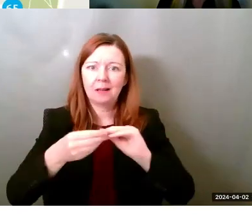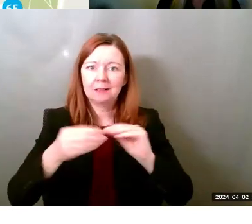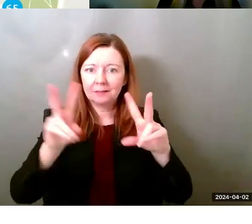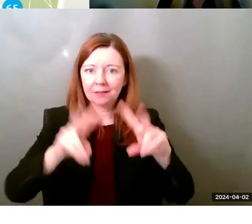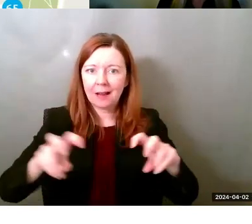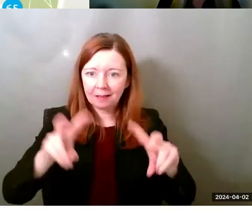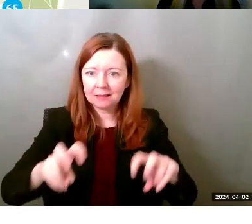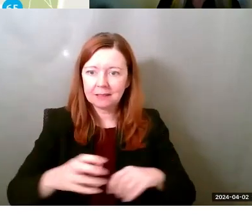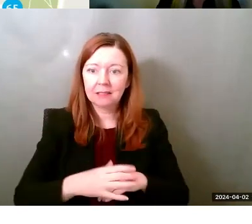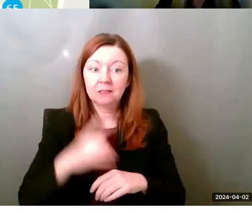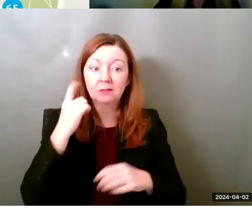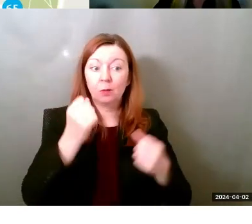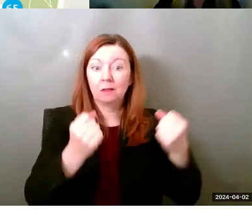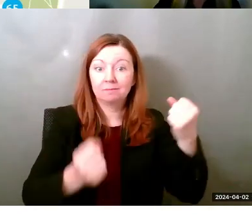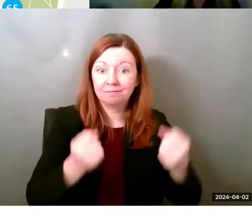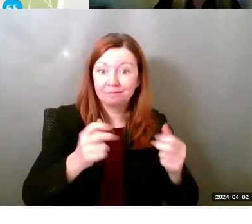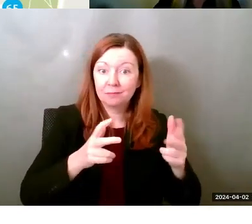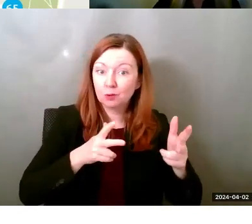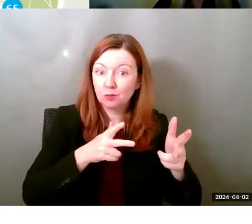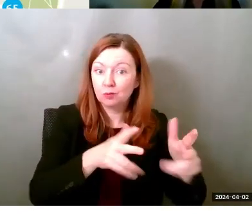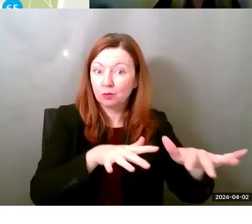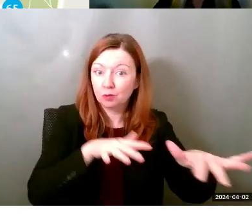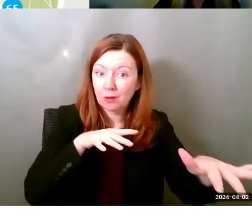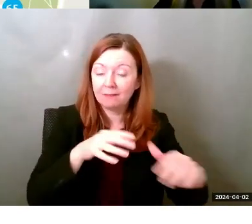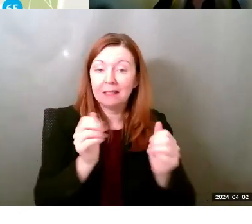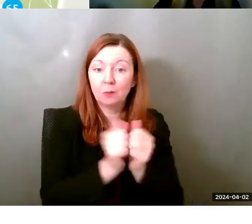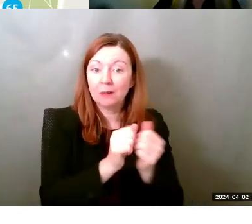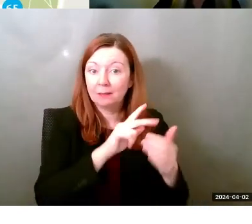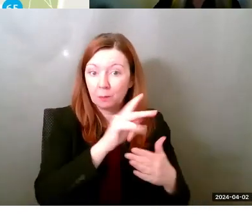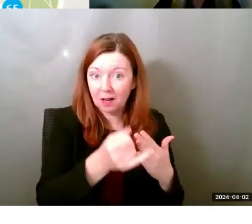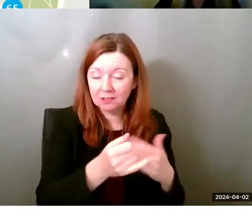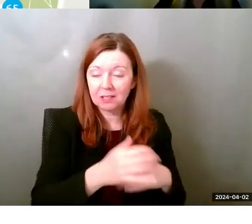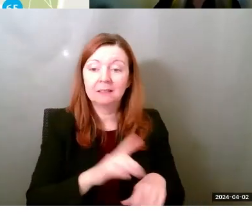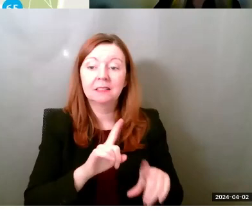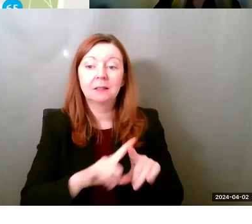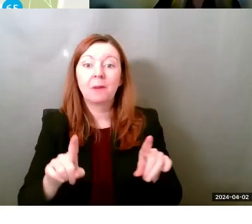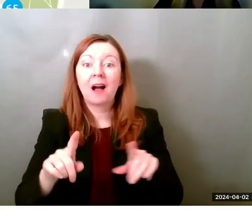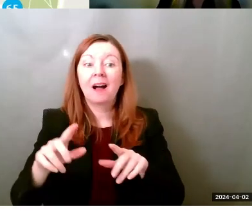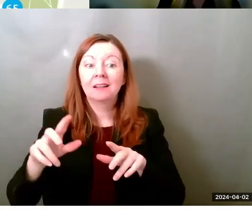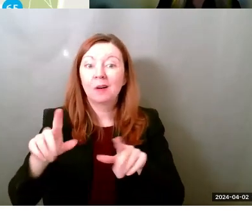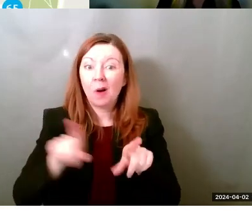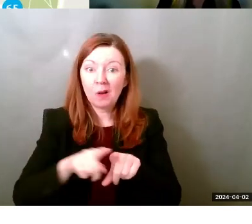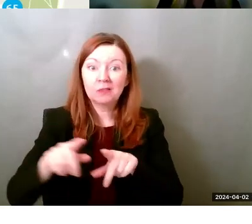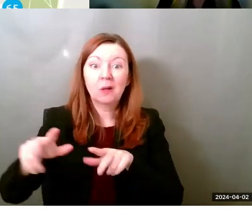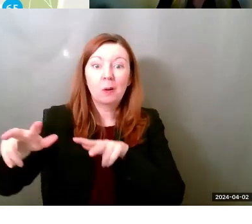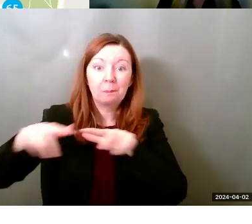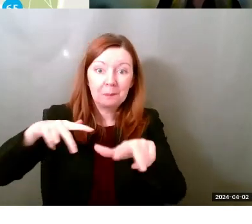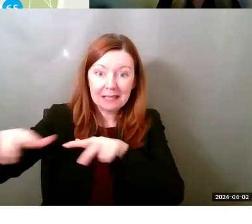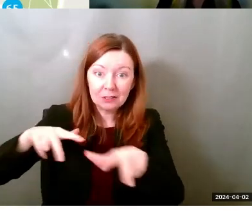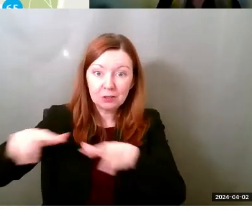not only our vehicular traffic associated with the project, but also pedestrian